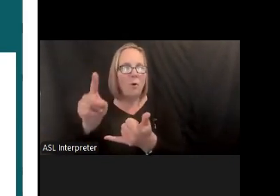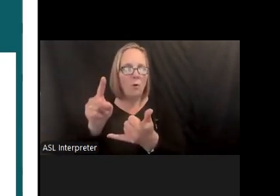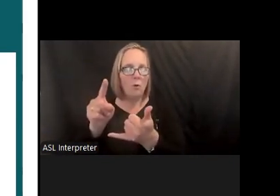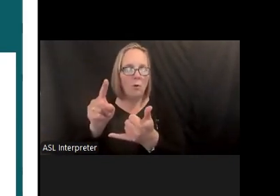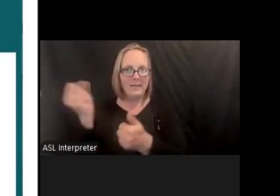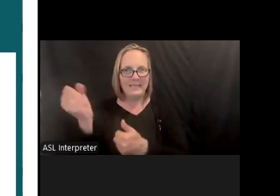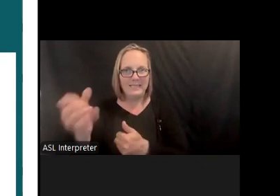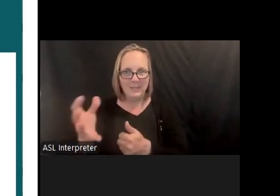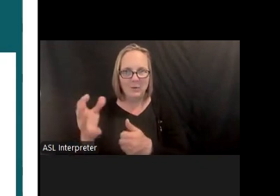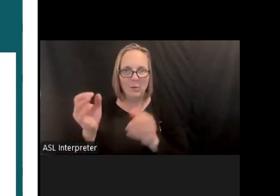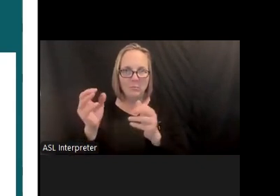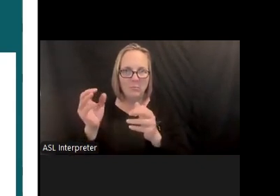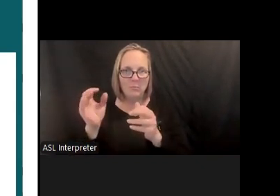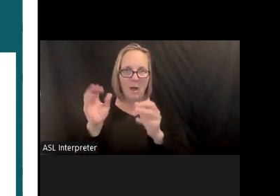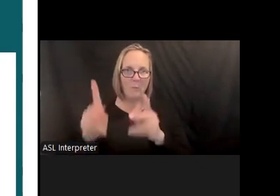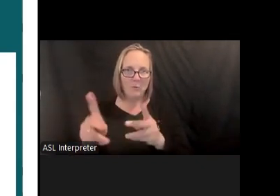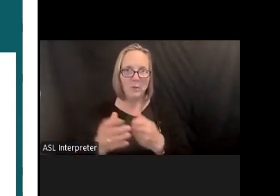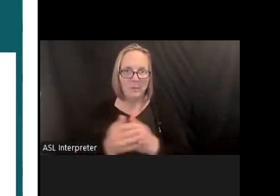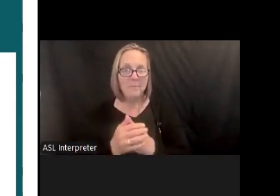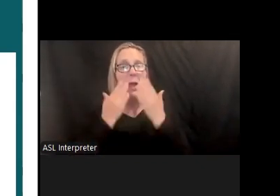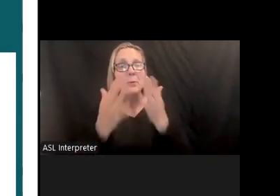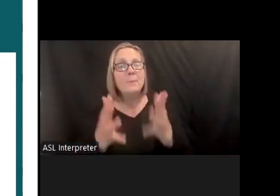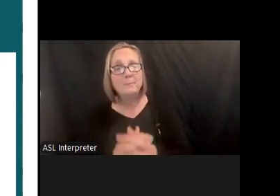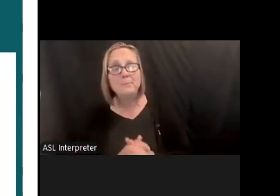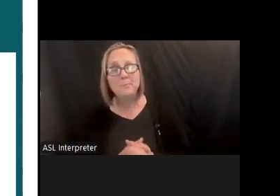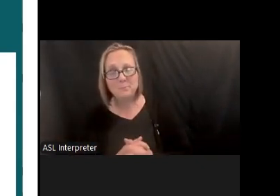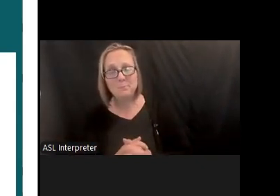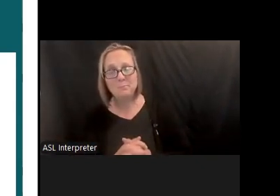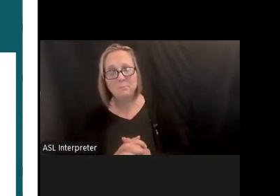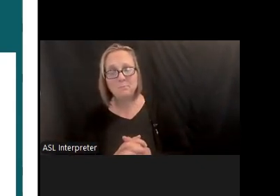opportunity. Thank you.